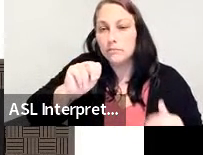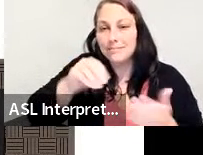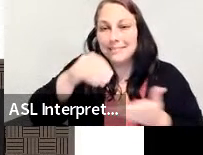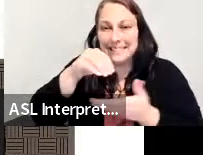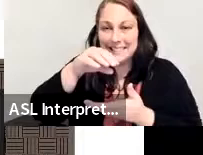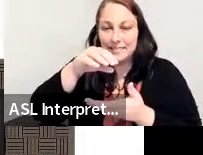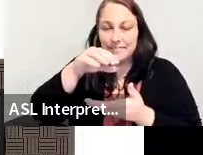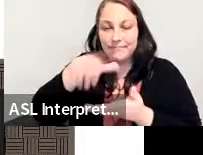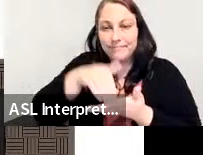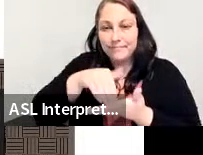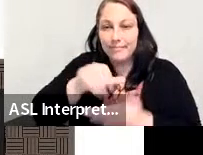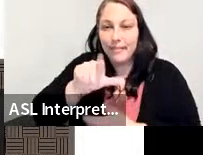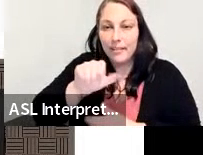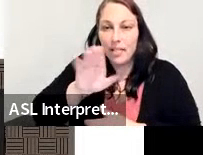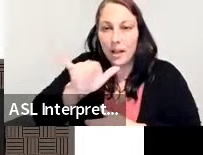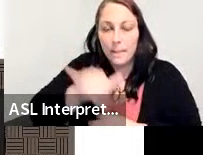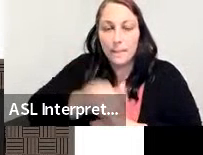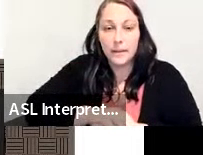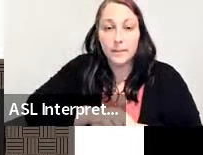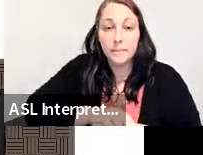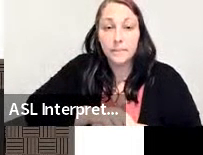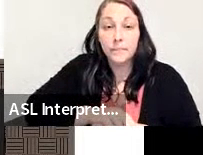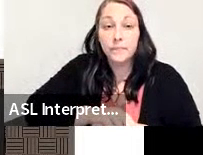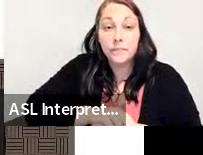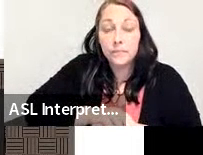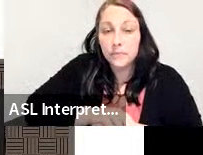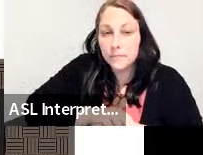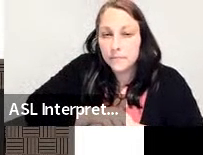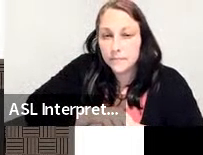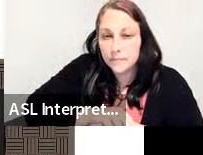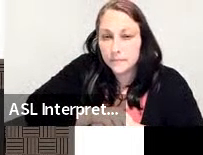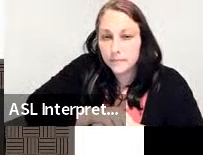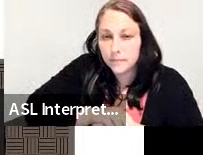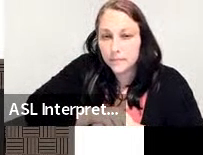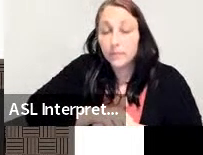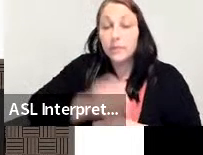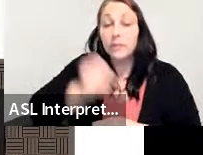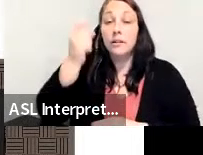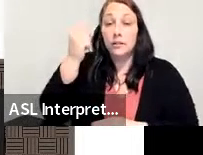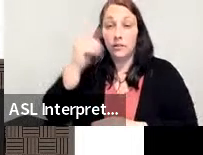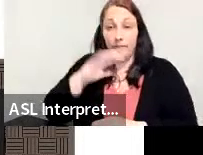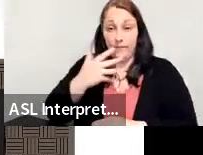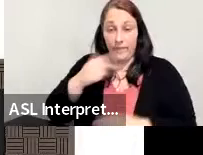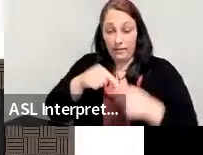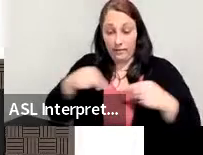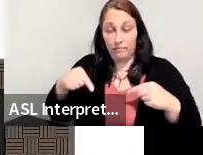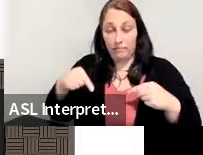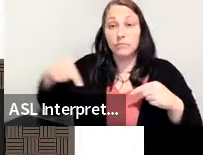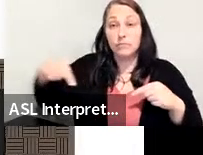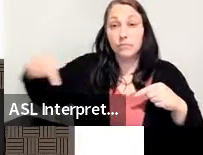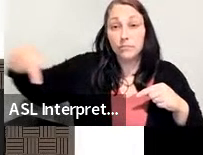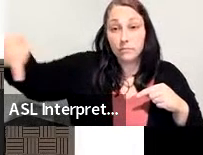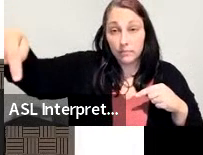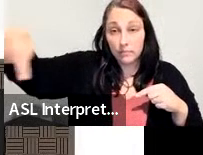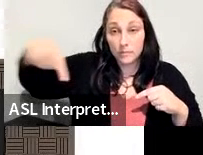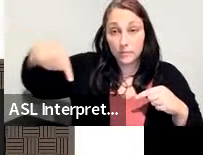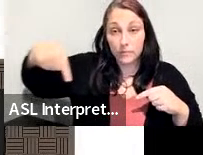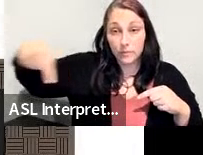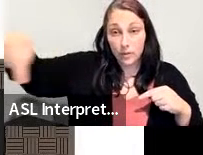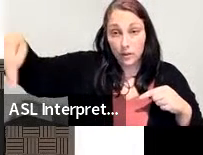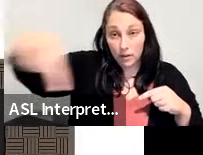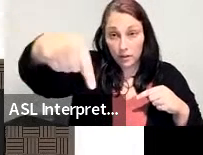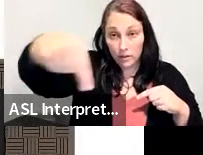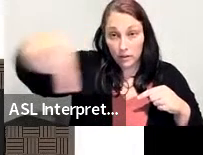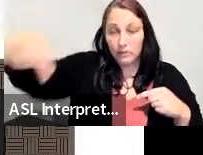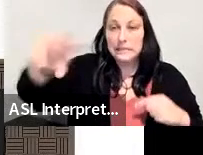a secondary entrance for the building, and that sort of connects actually to the bike lanes. This is